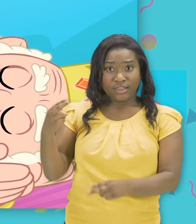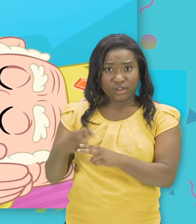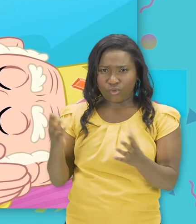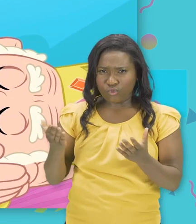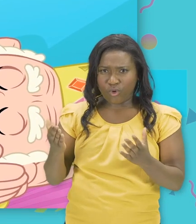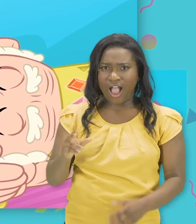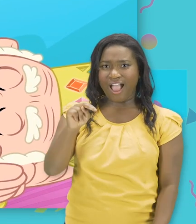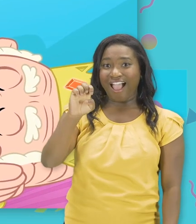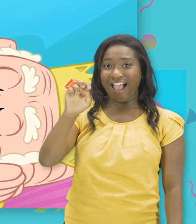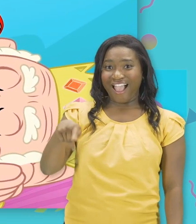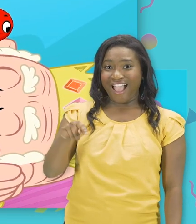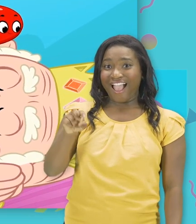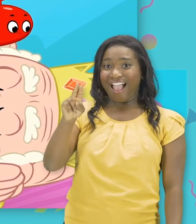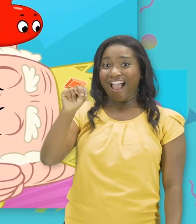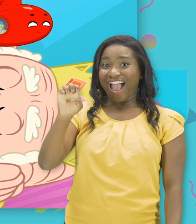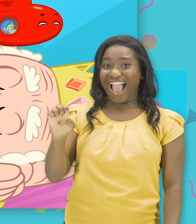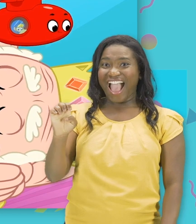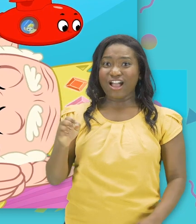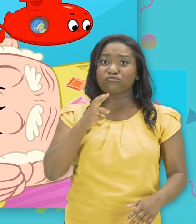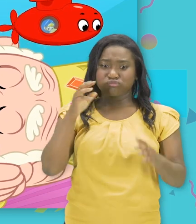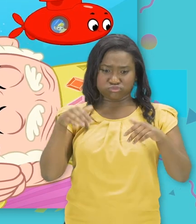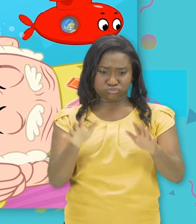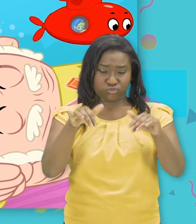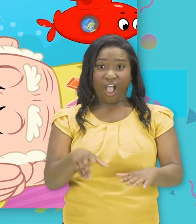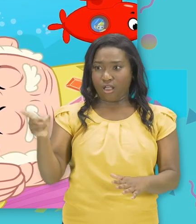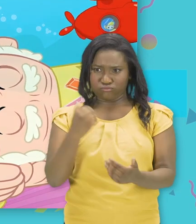That's Neptune, the king of the sea!